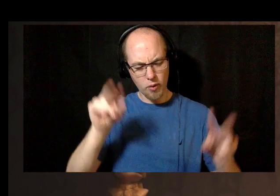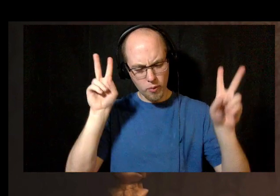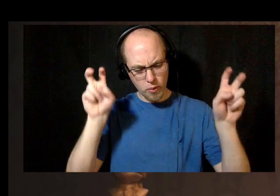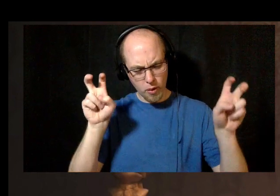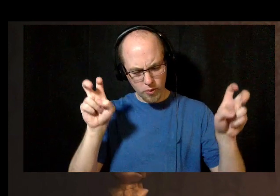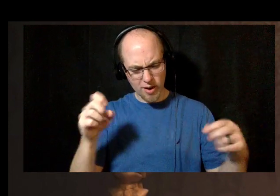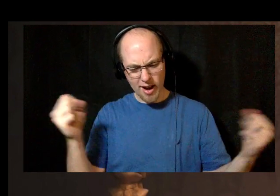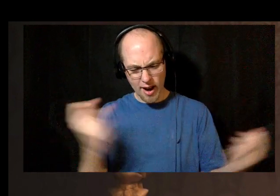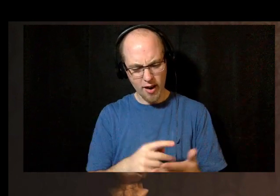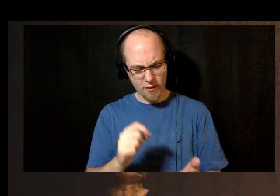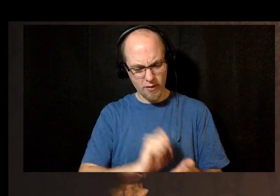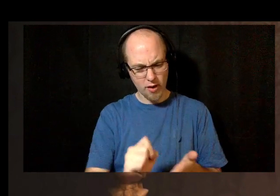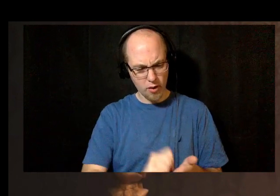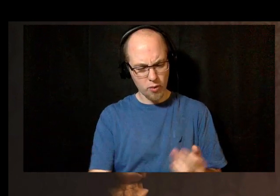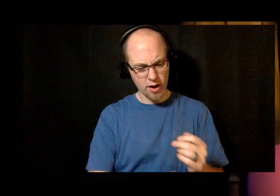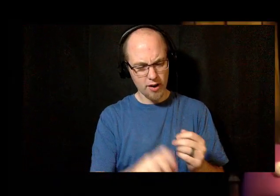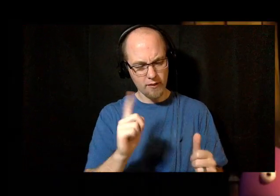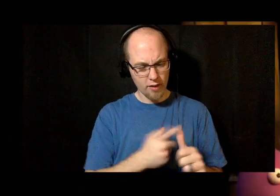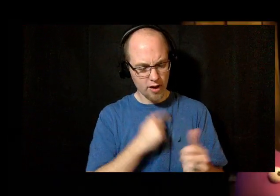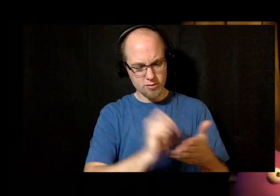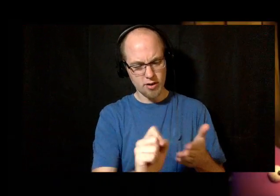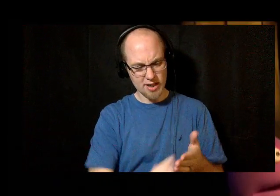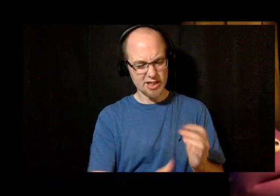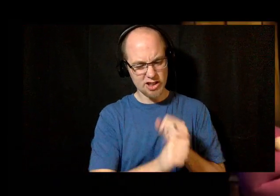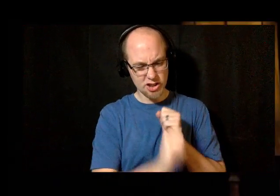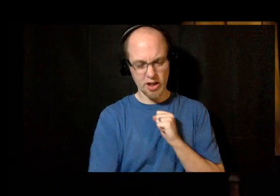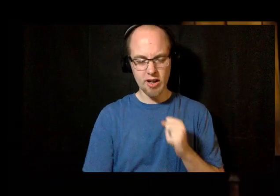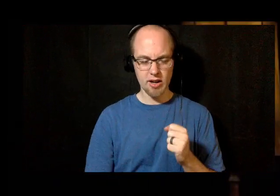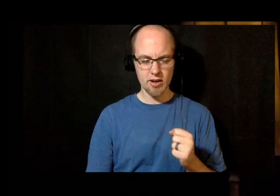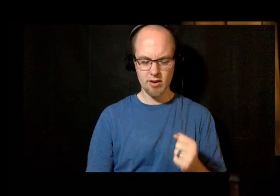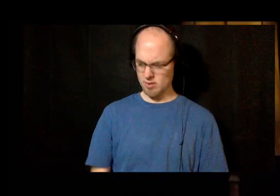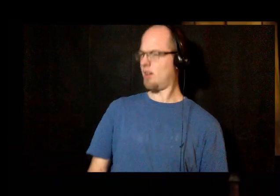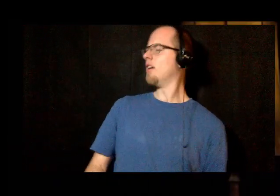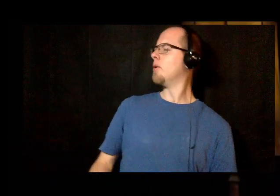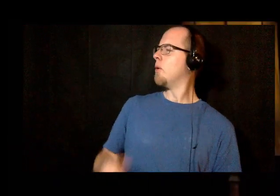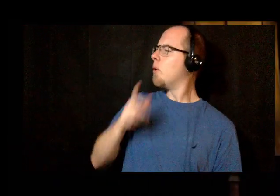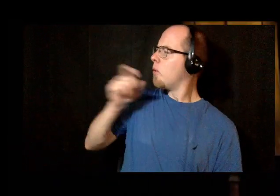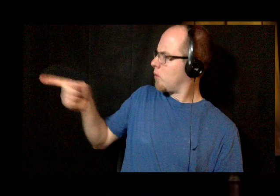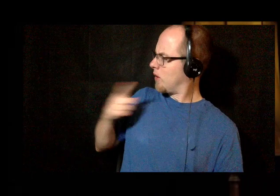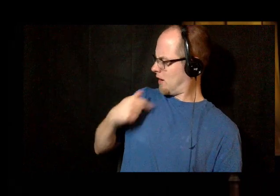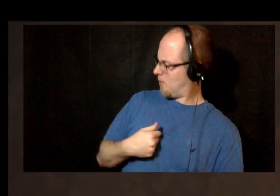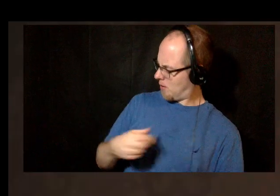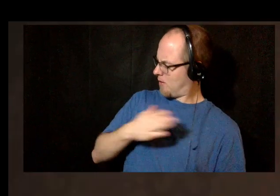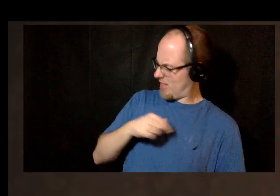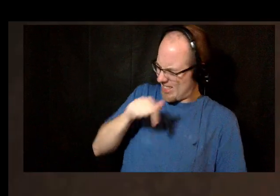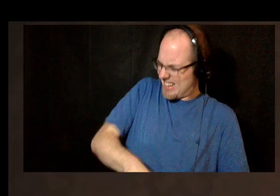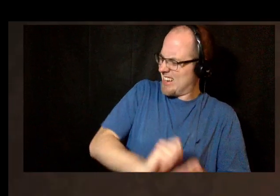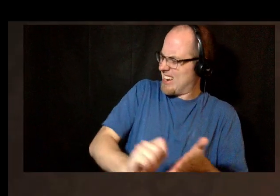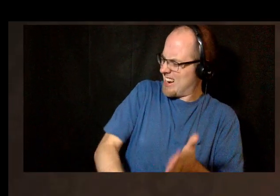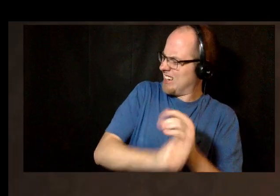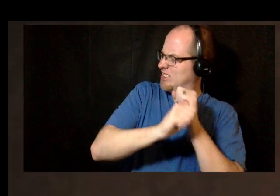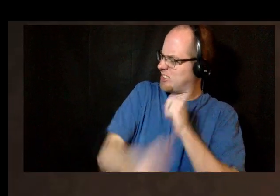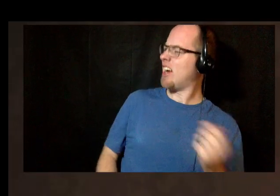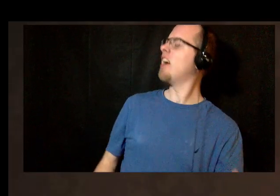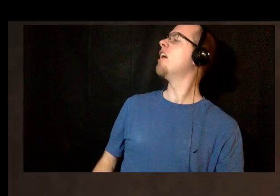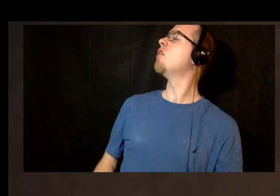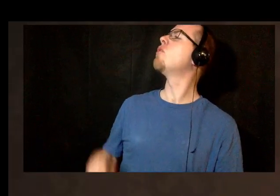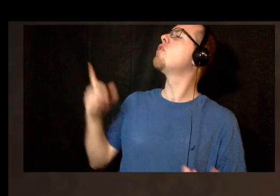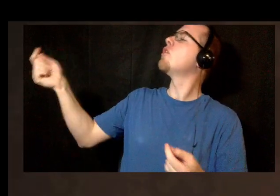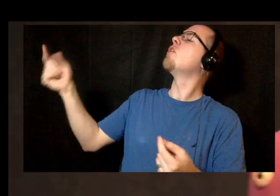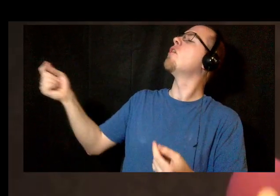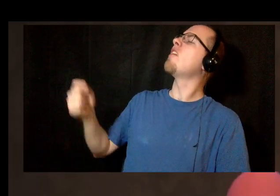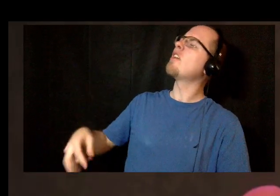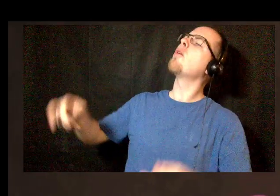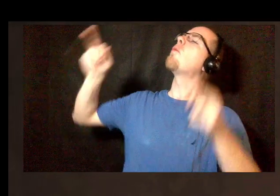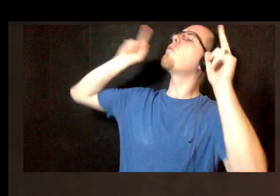everything is shit," while I was writing my book, and I started to think, who are you to tell me my first draft is shit, Hemingway? What did you ever do that was